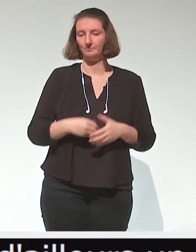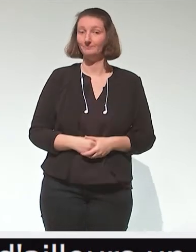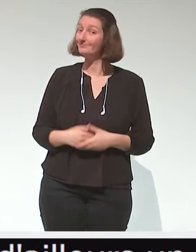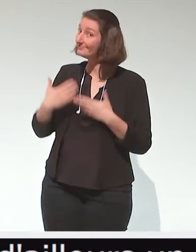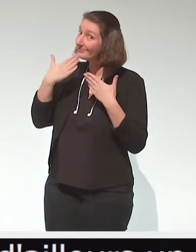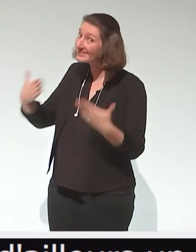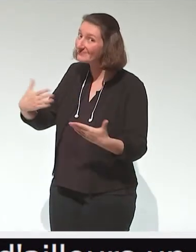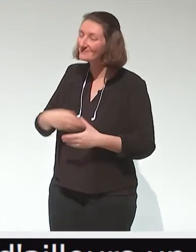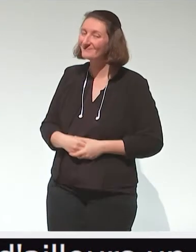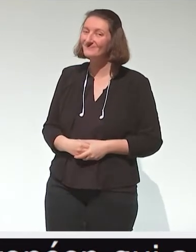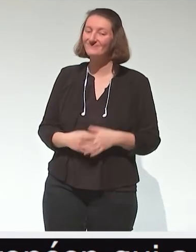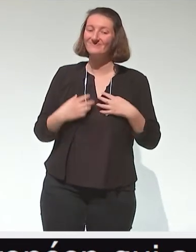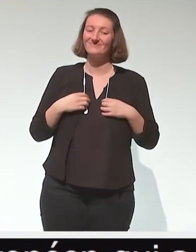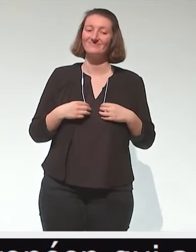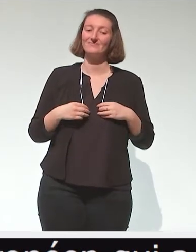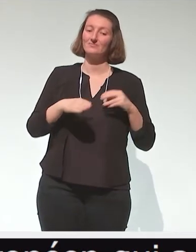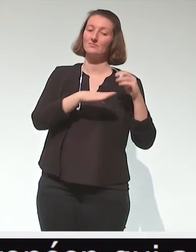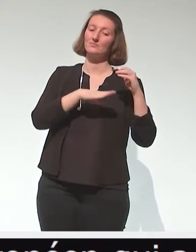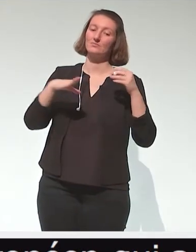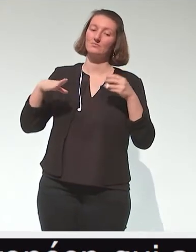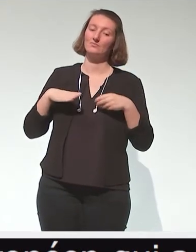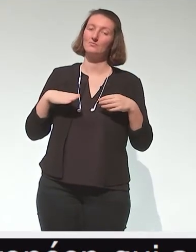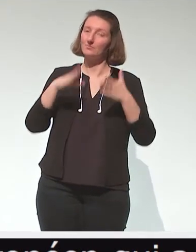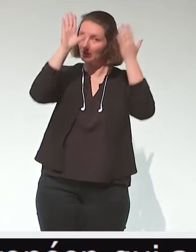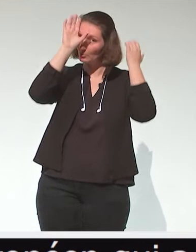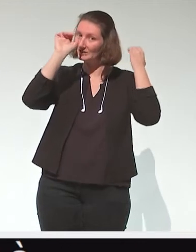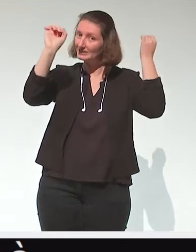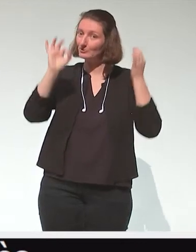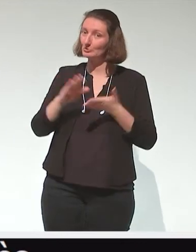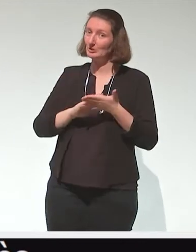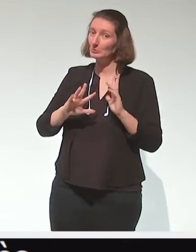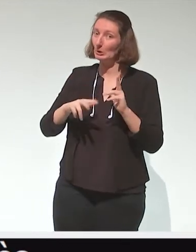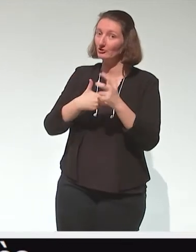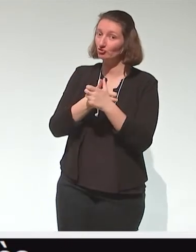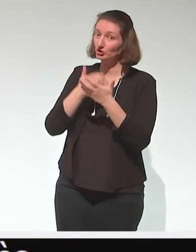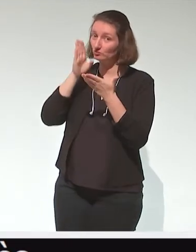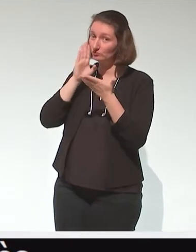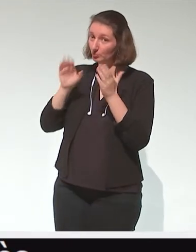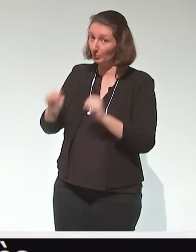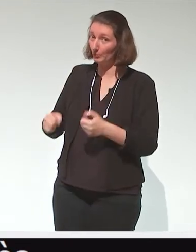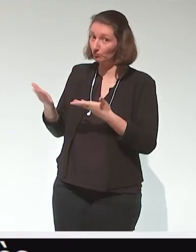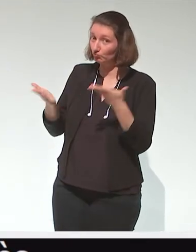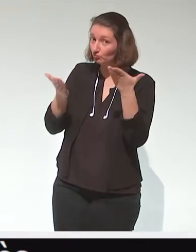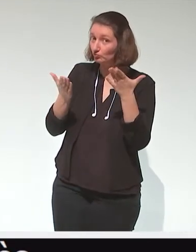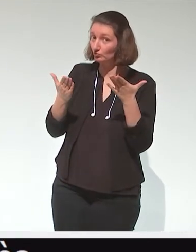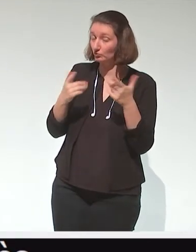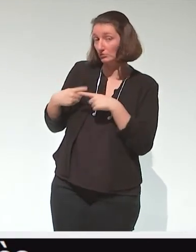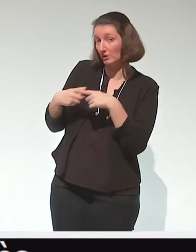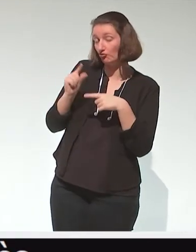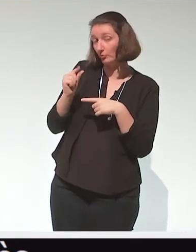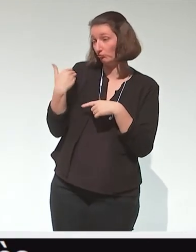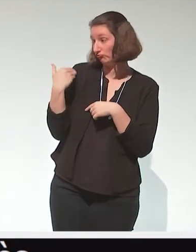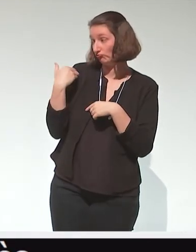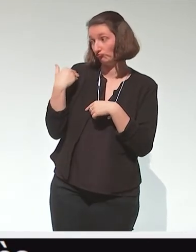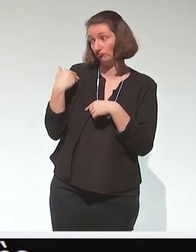And it will be made available to Luxembourg employers very soon. Thank you very much. We'll turn to the